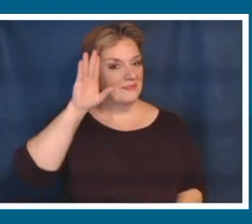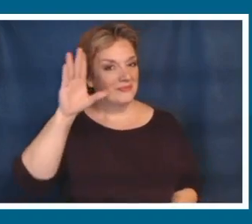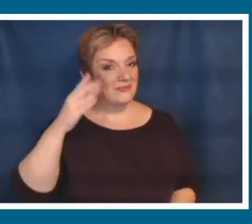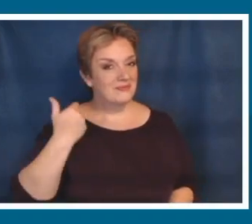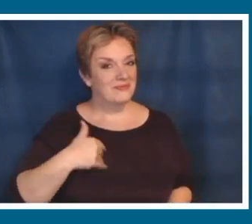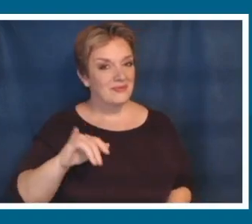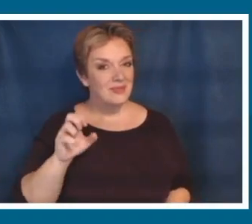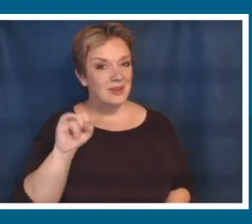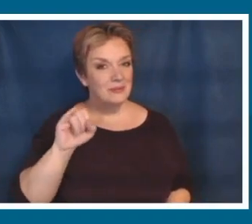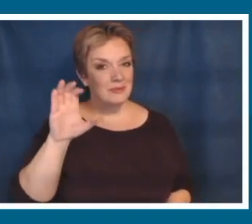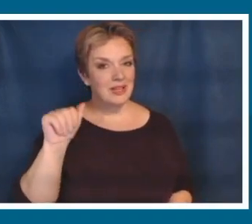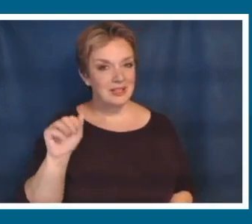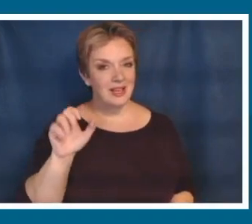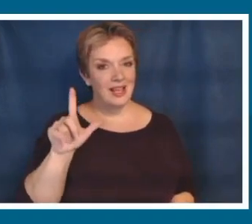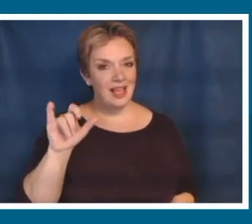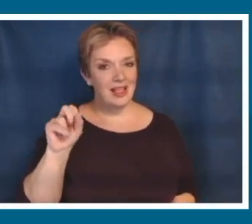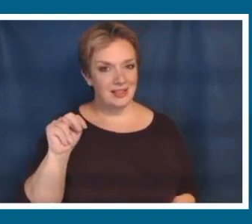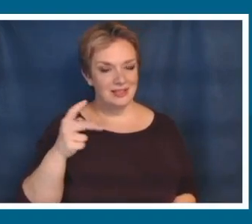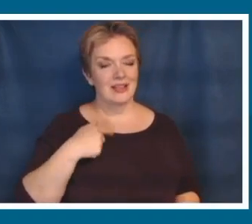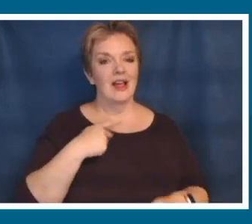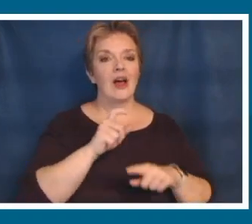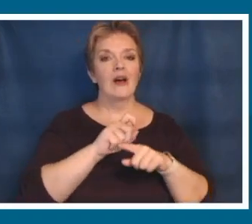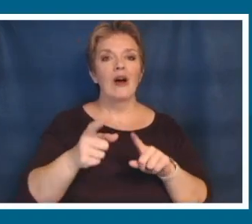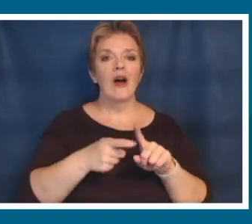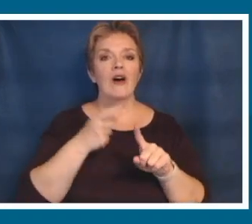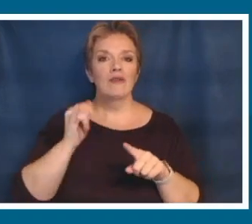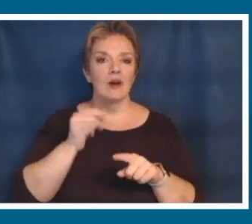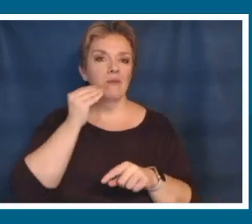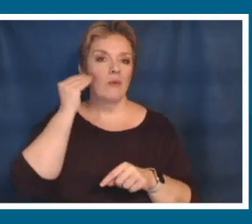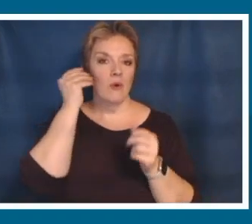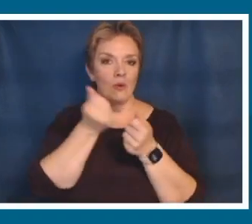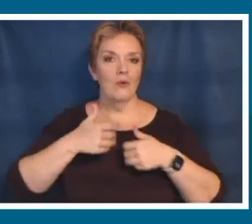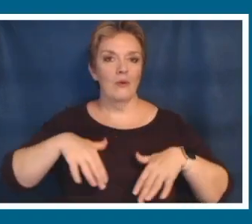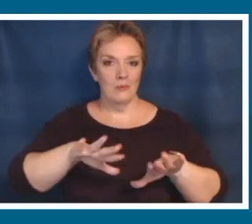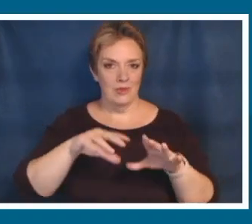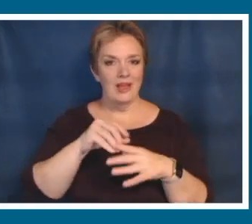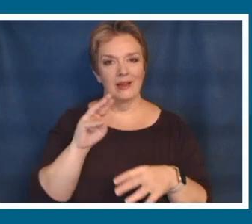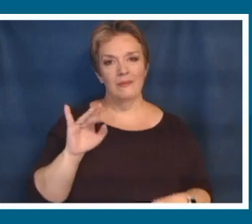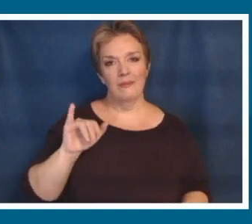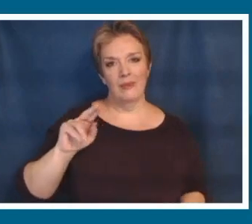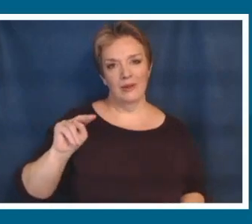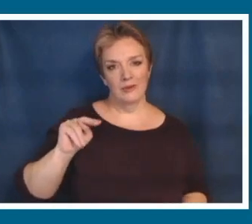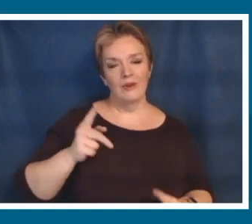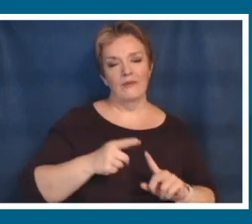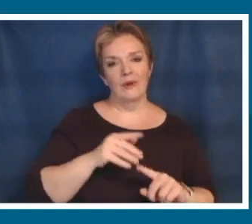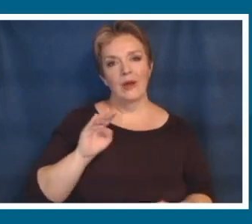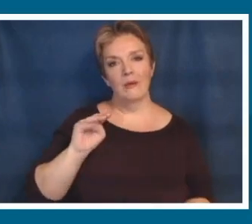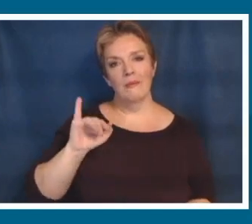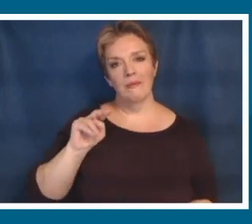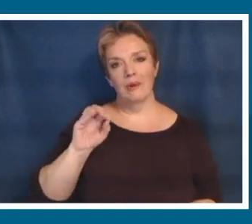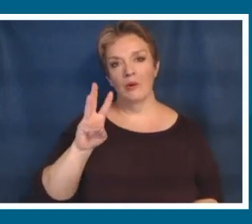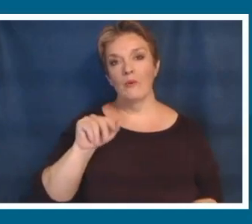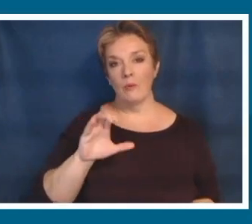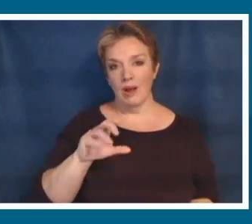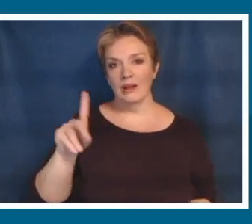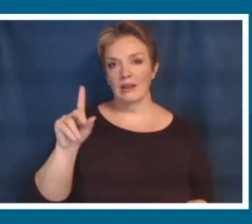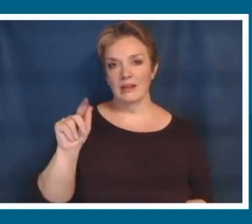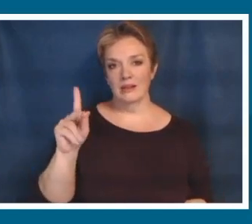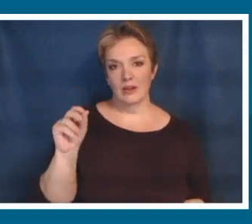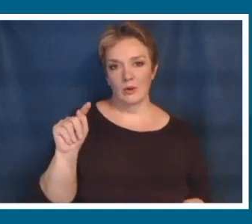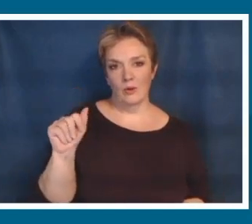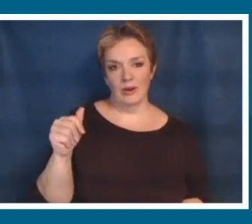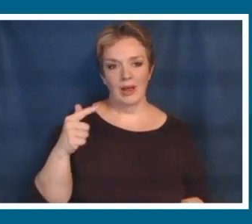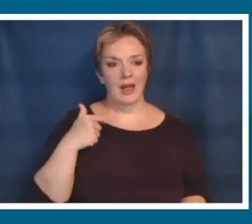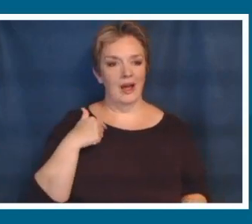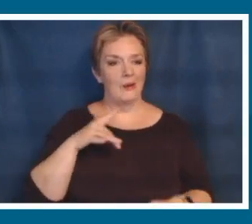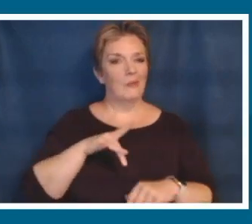from the homeland of the Mdewakanton Dakota in Minnesota, just north of St. Paul. And I am a early 40s white